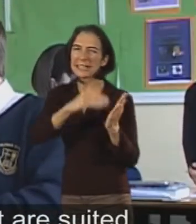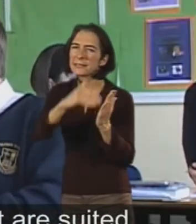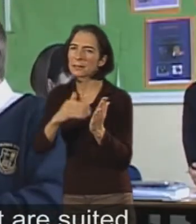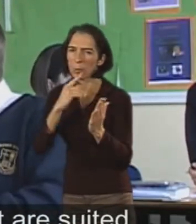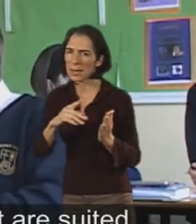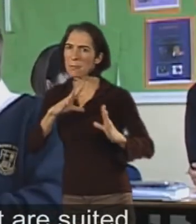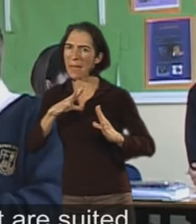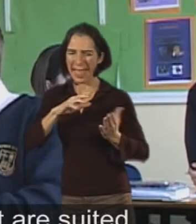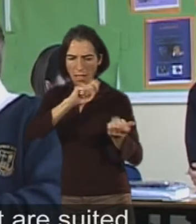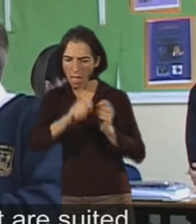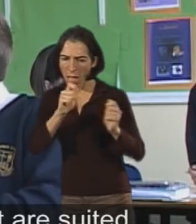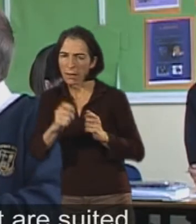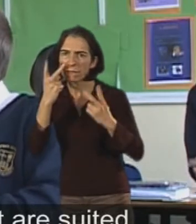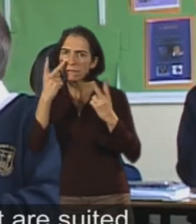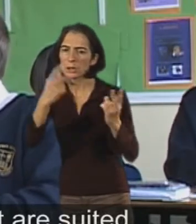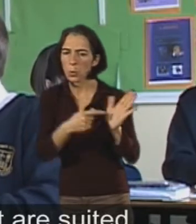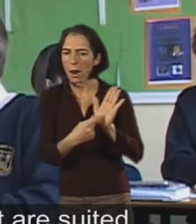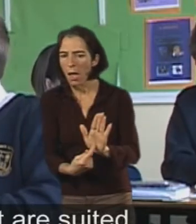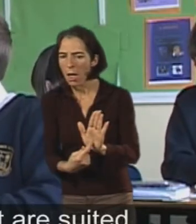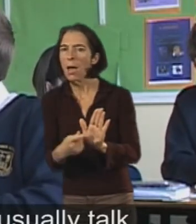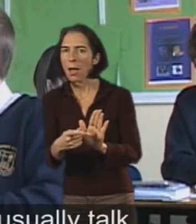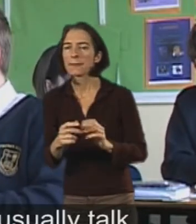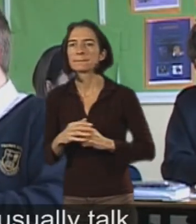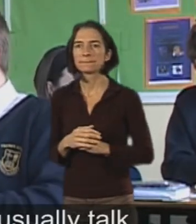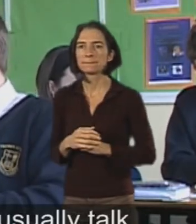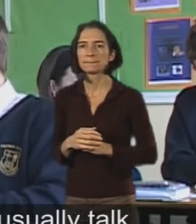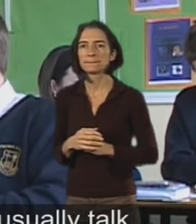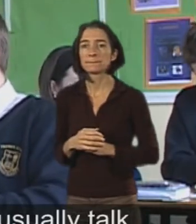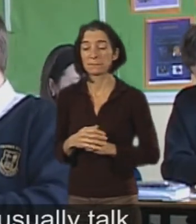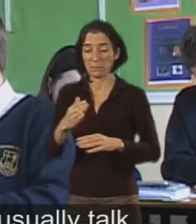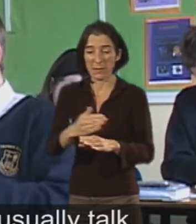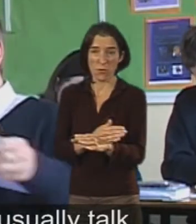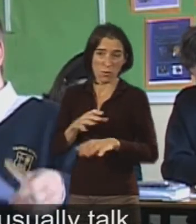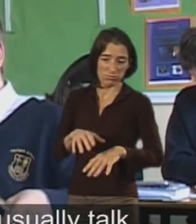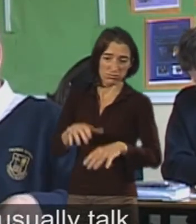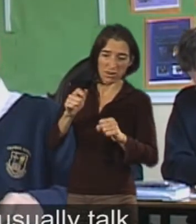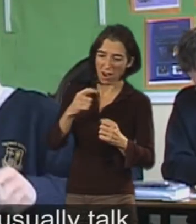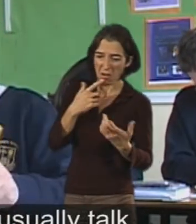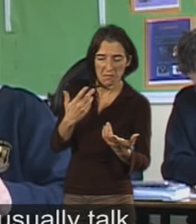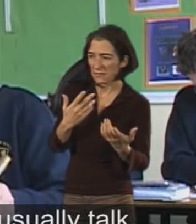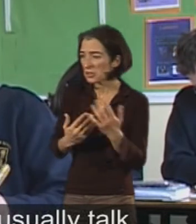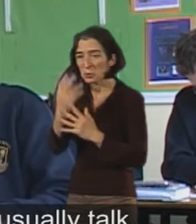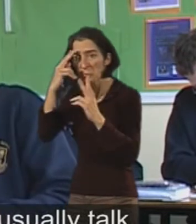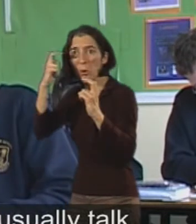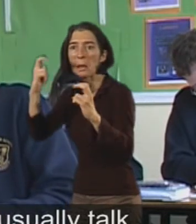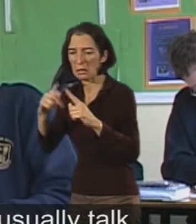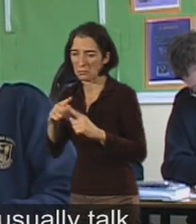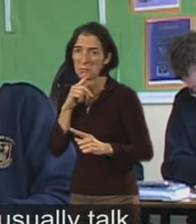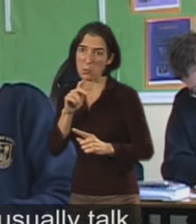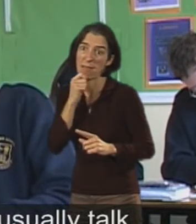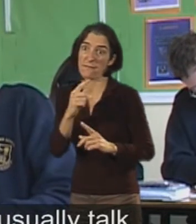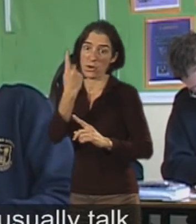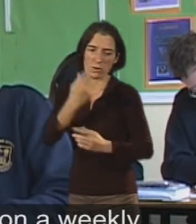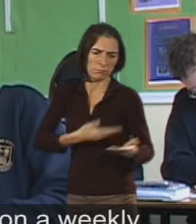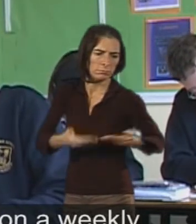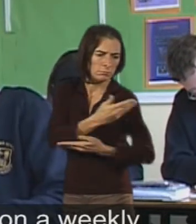worksheets for him that are suited to him, something a bit more visual. Before we start anything, like a new topic, we usually talk about it and decide